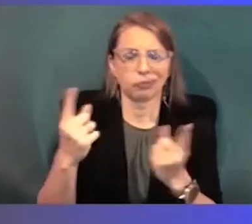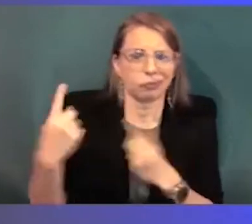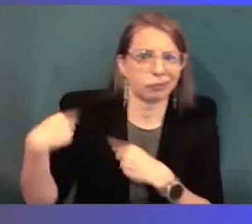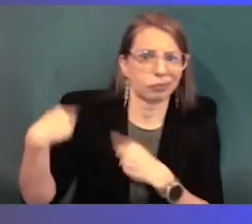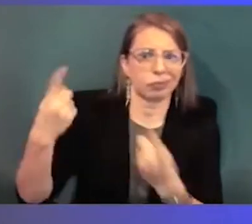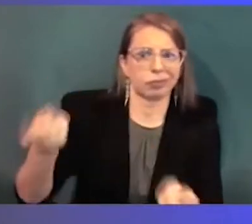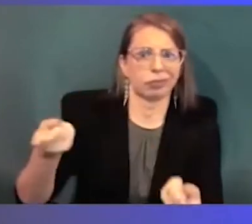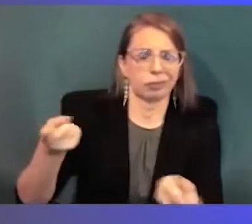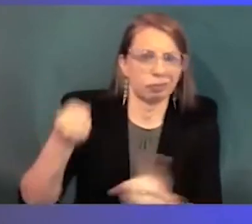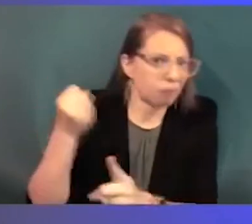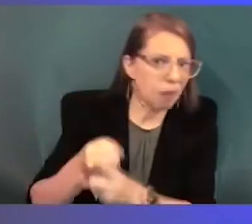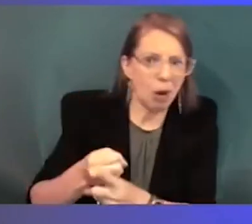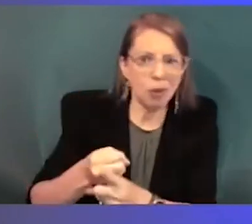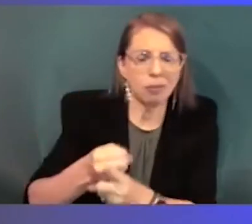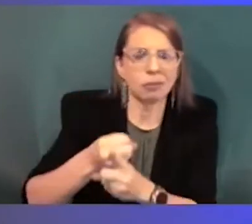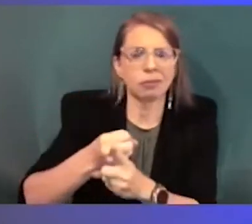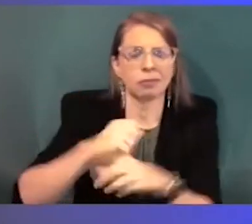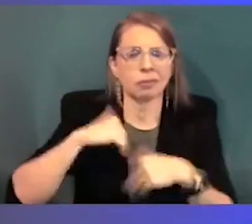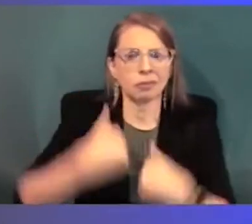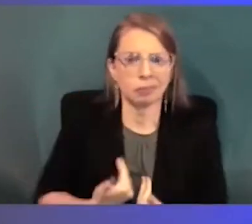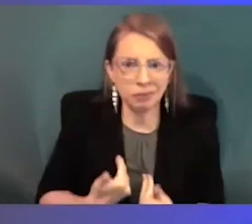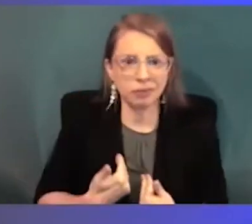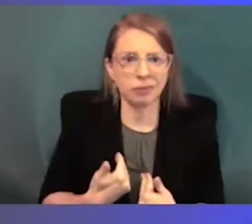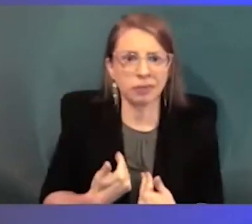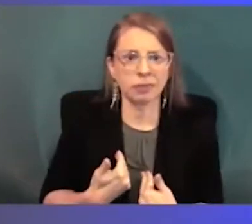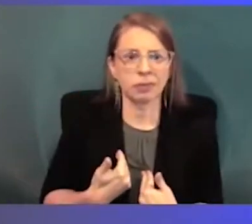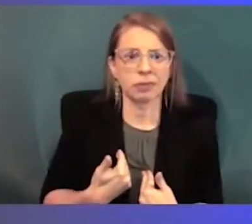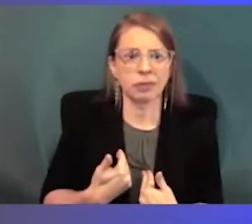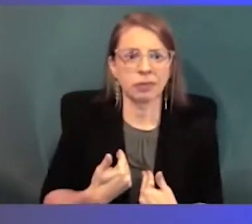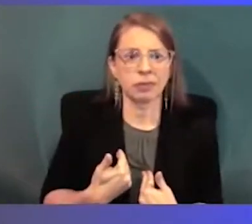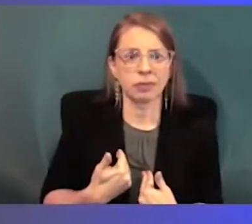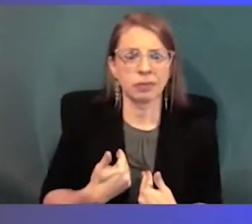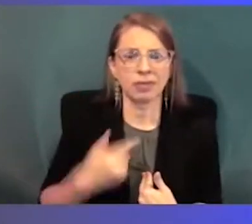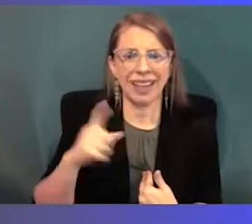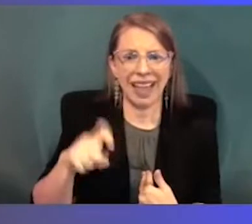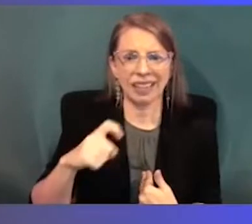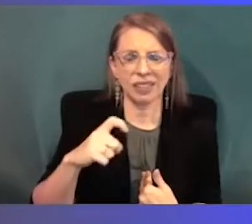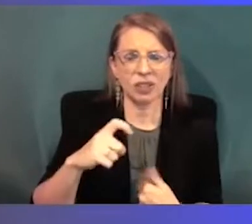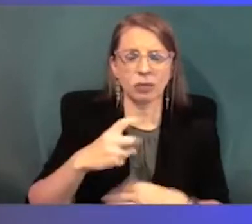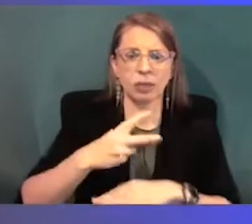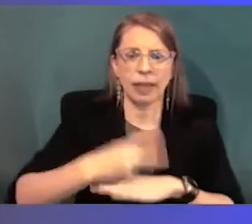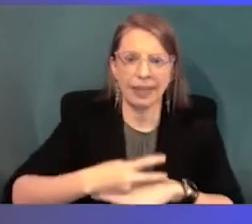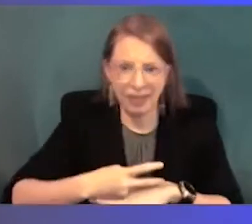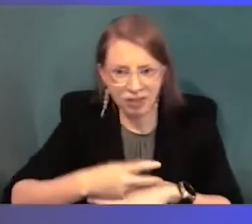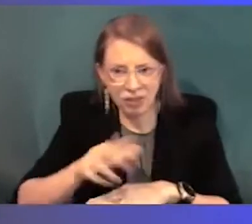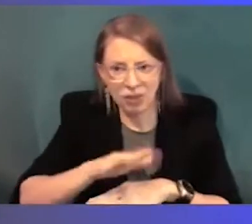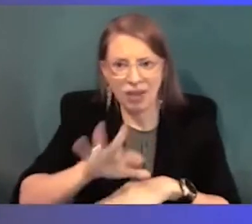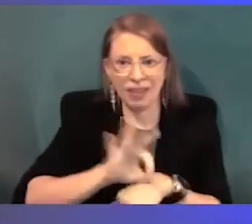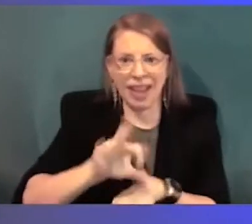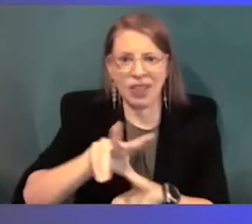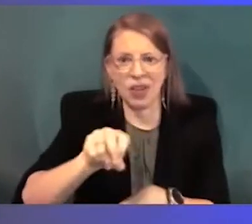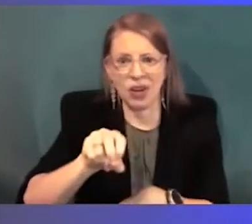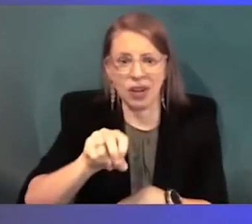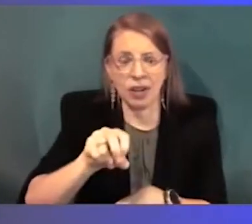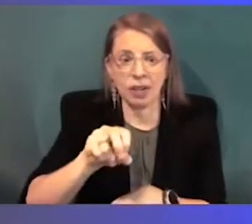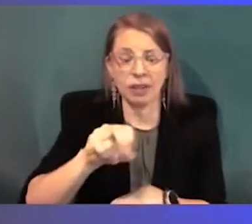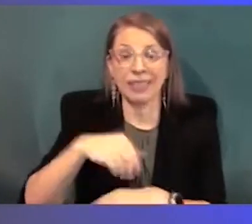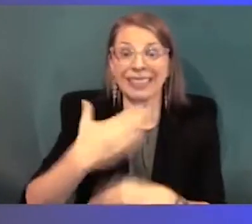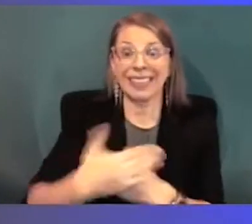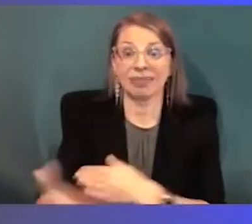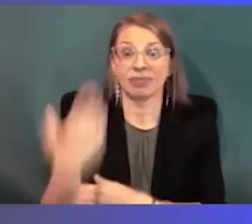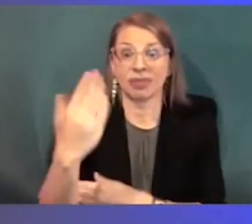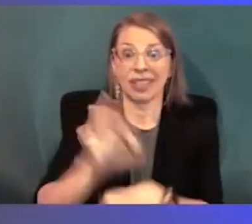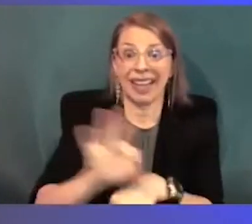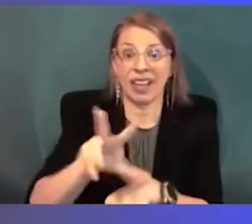And I ended up laying down about 9:30, and that next morning, that Friday morning when I got off and